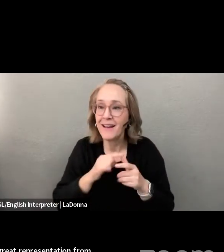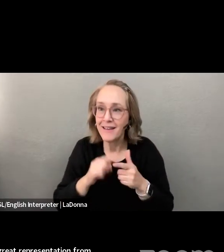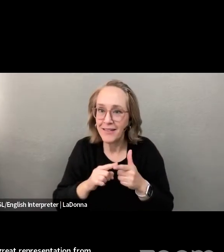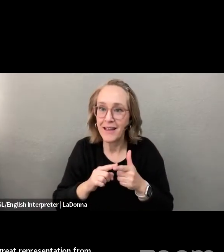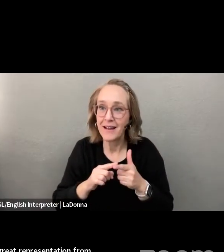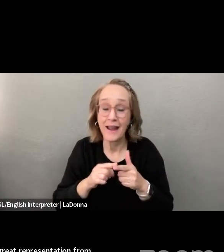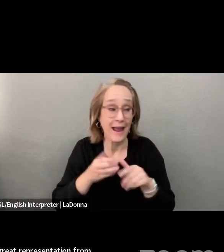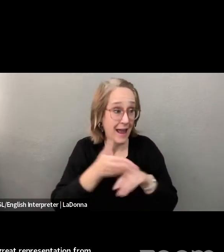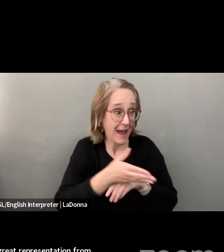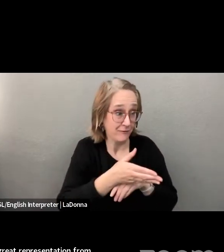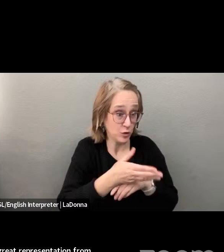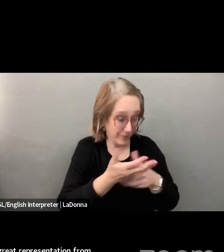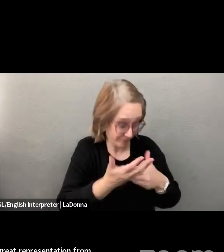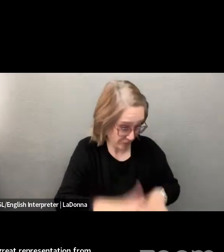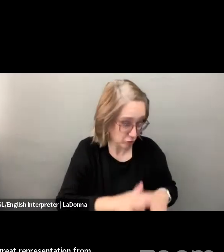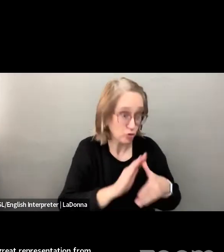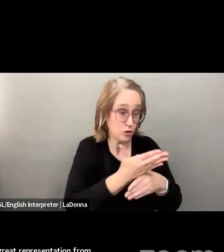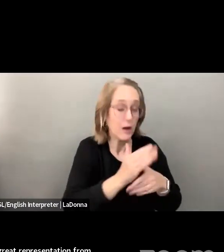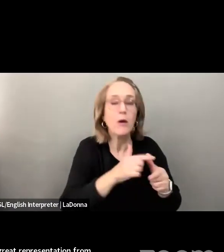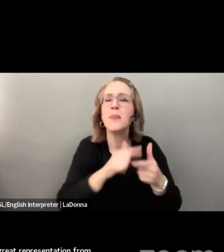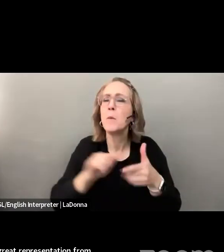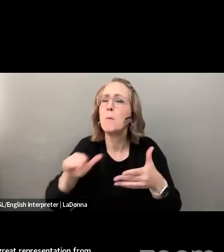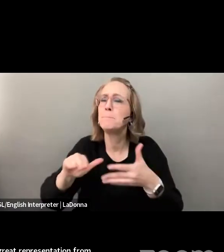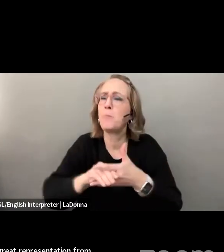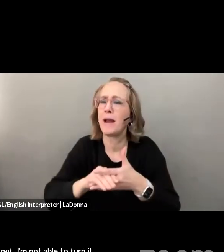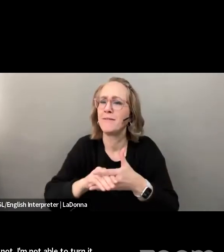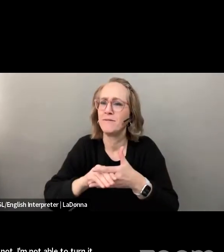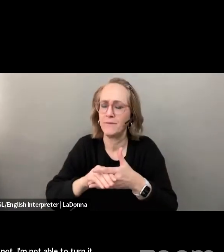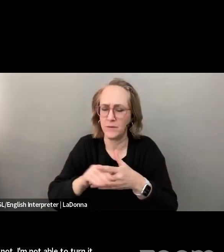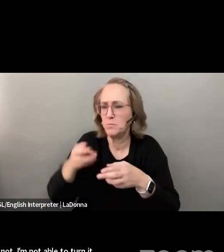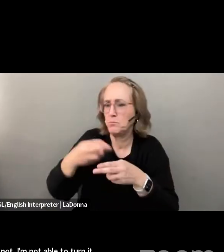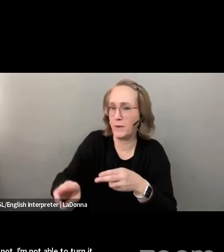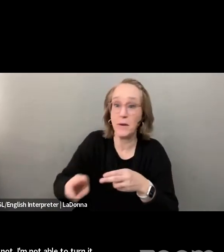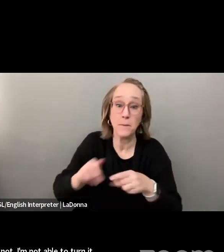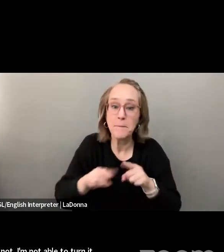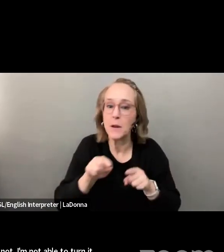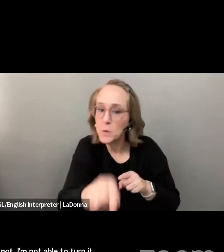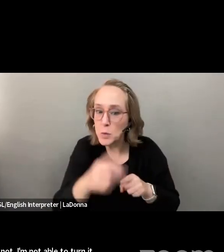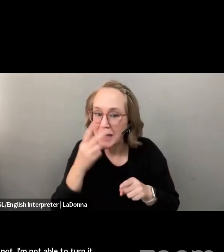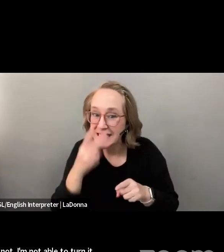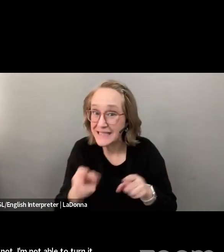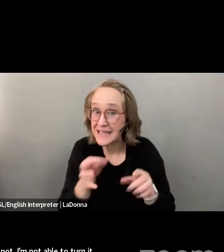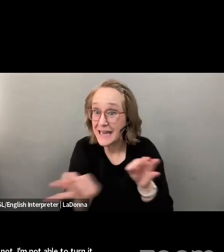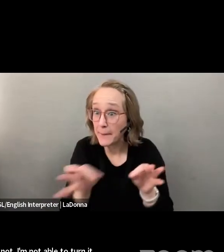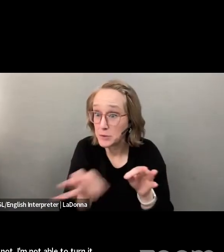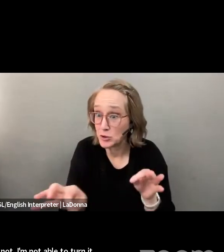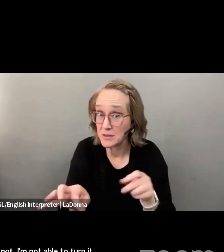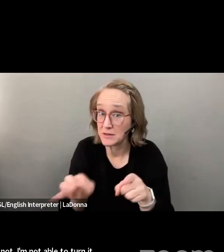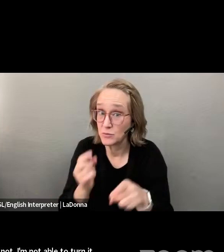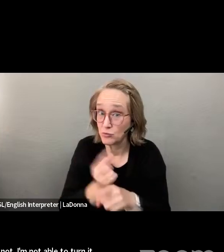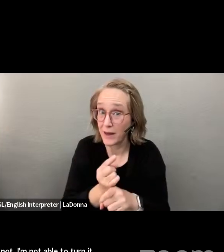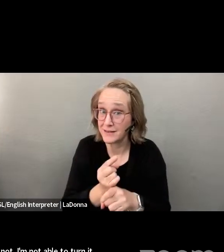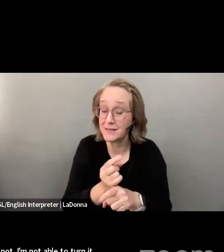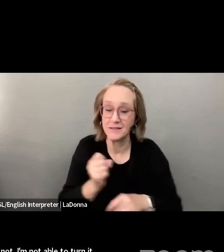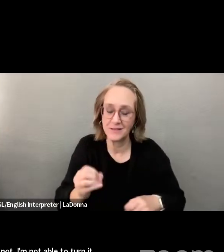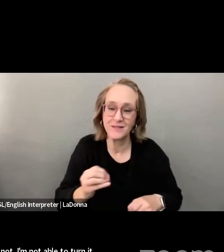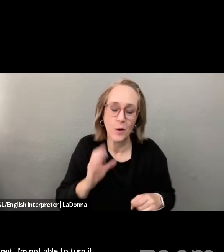we'll take a short break. But we're looking forward. Everyone has the captioning, and so we'll look forward